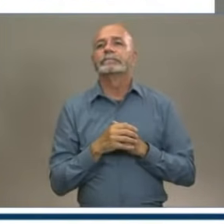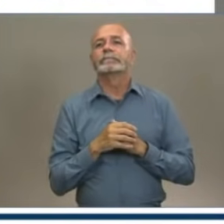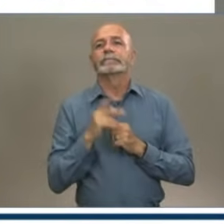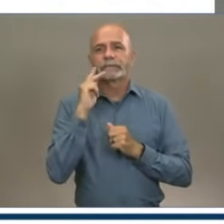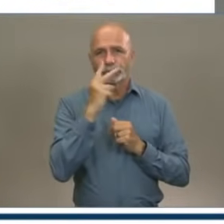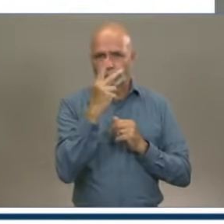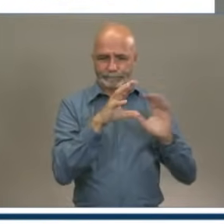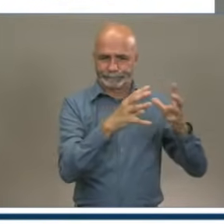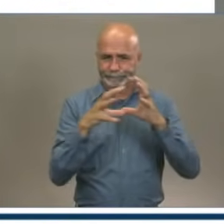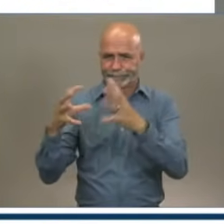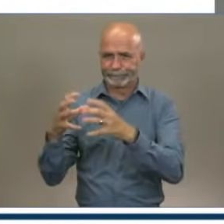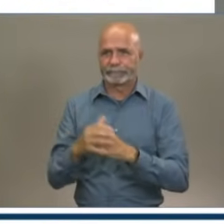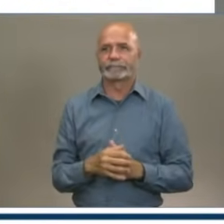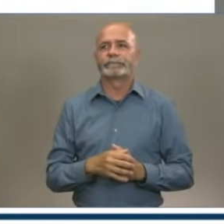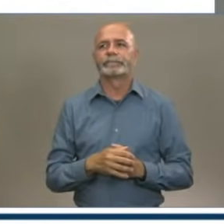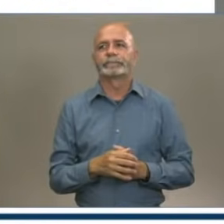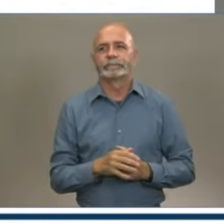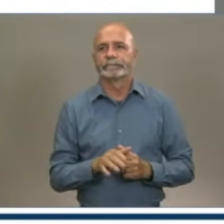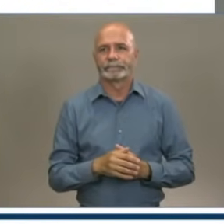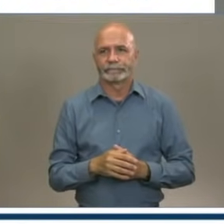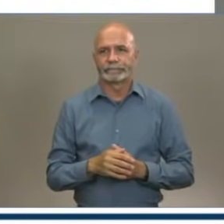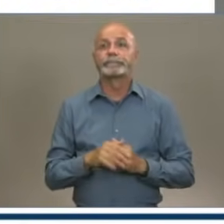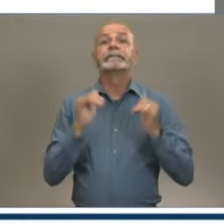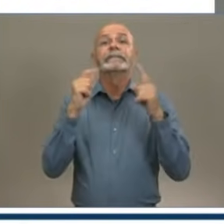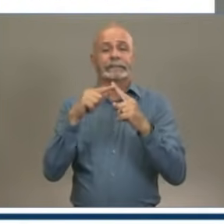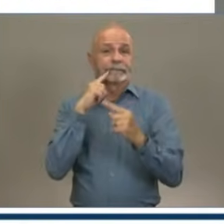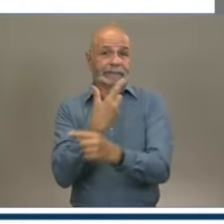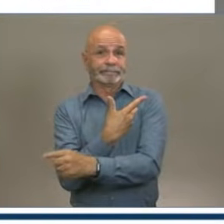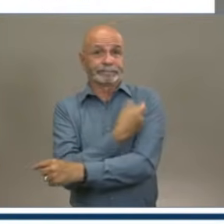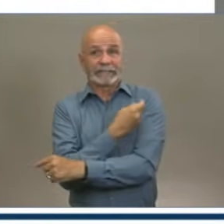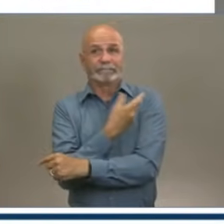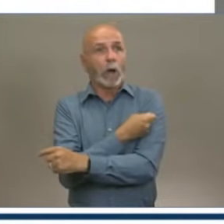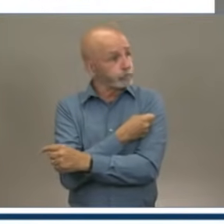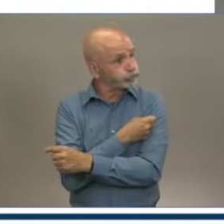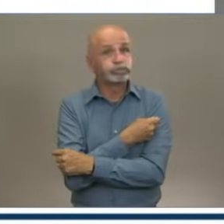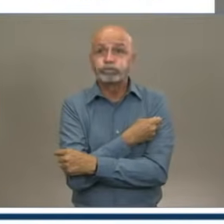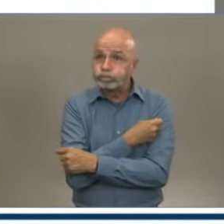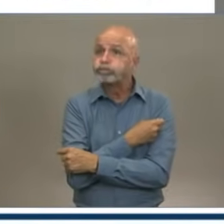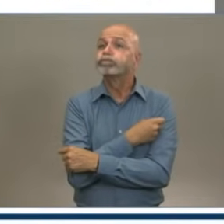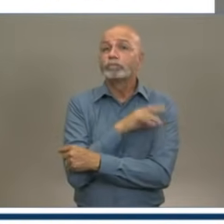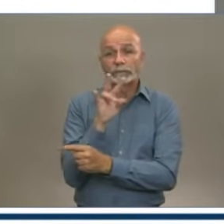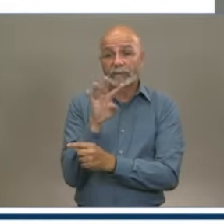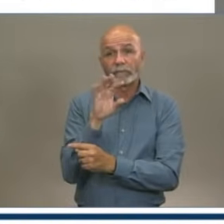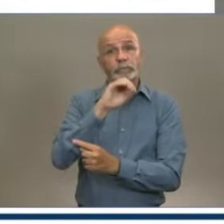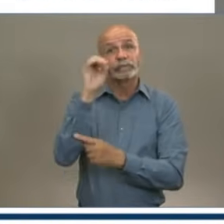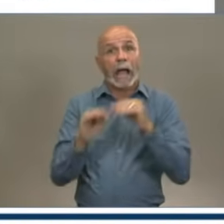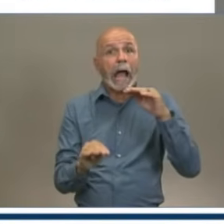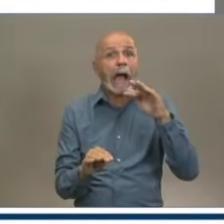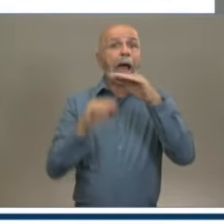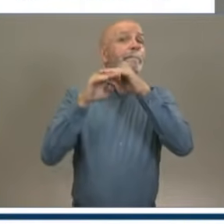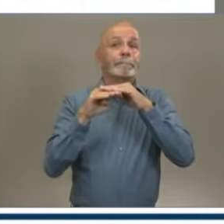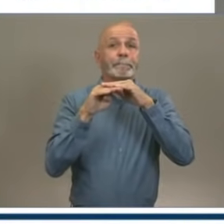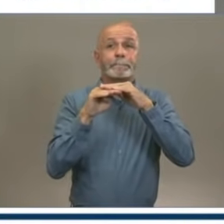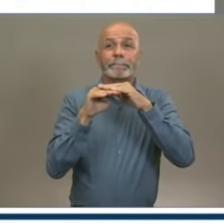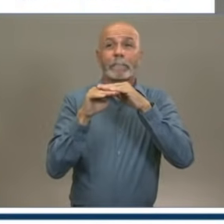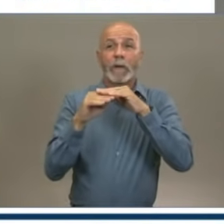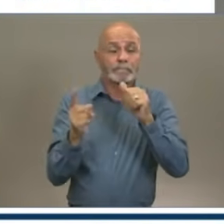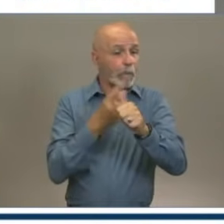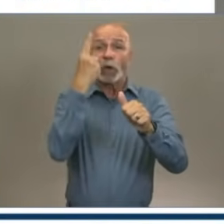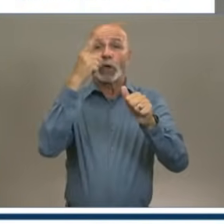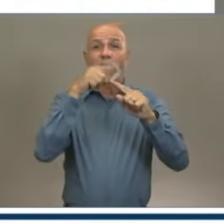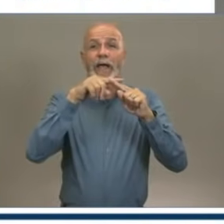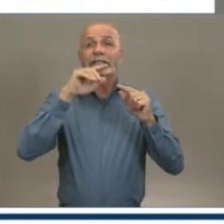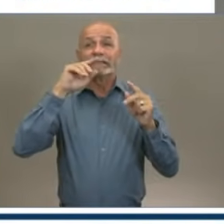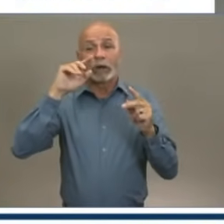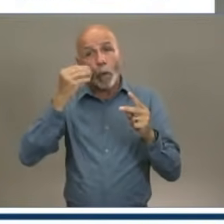great news on the vaccine front. As of today, 75% of all Nova Scotians have either received their first dose or